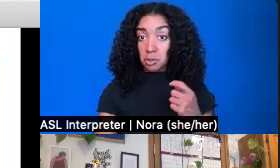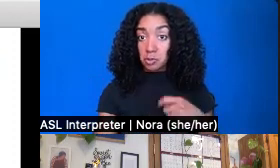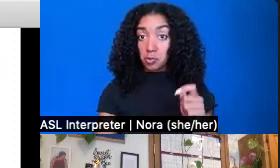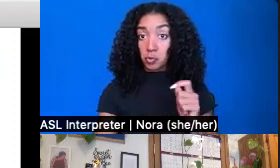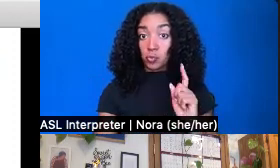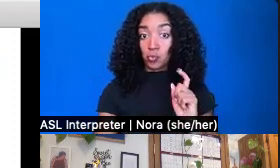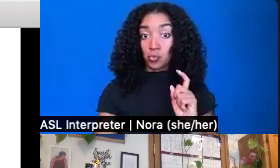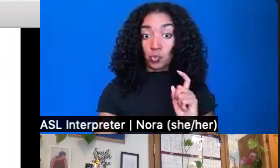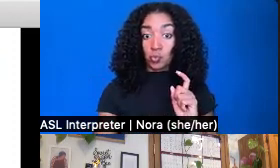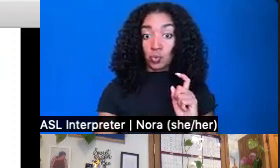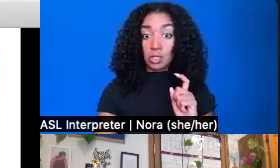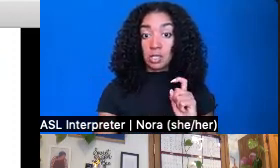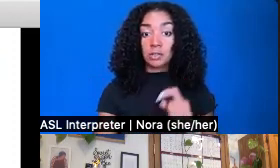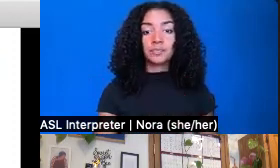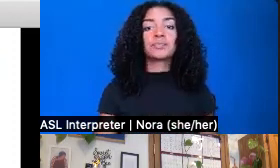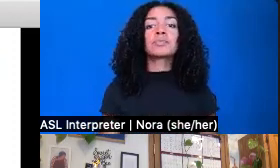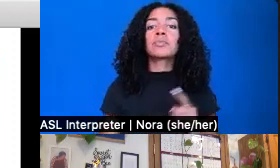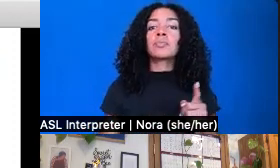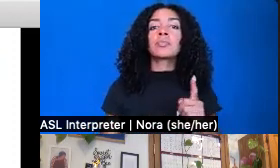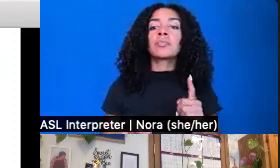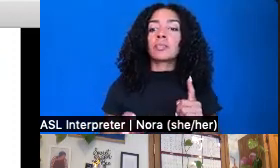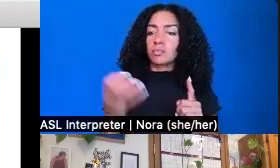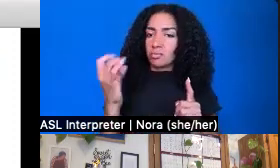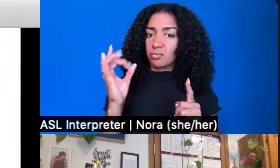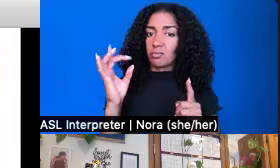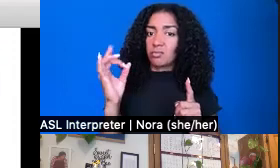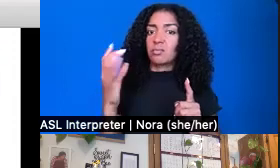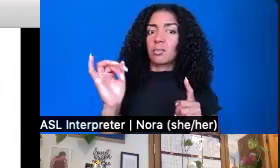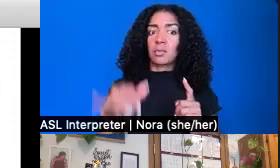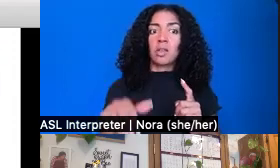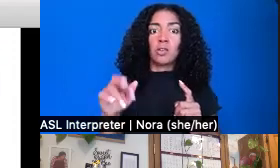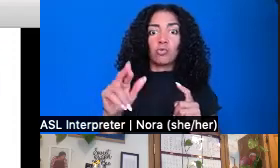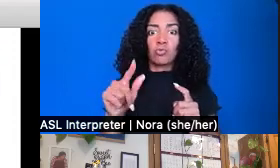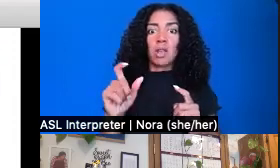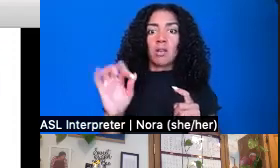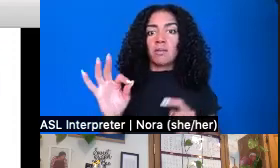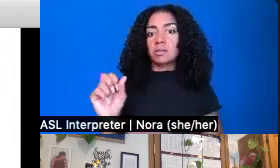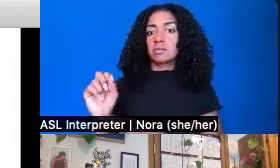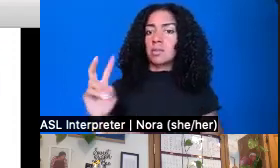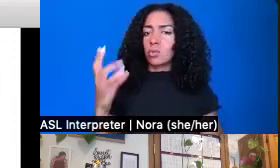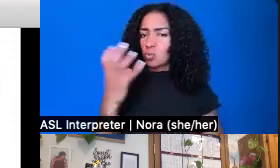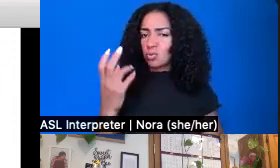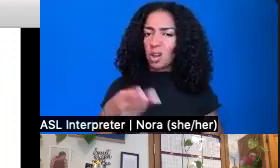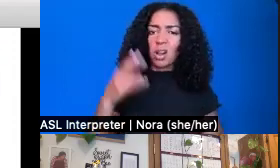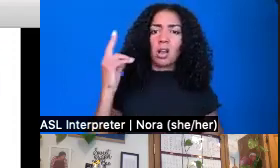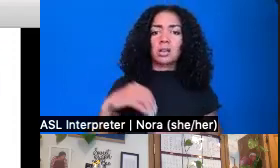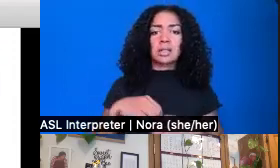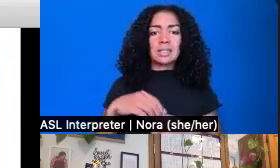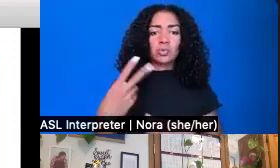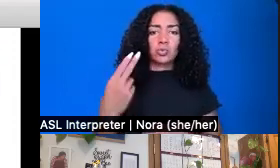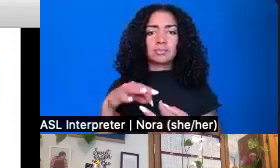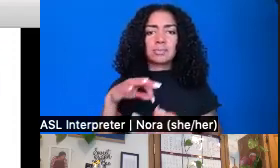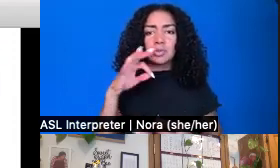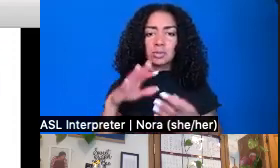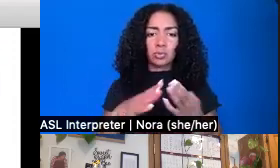It's incredibly high though in the two-spirit community because of the, you know, homophobia as being one of the very core roots